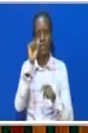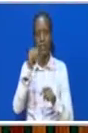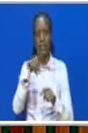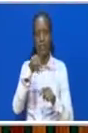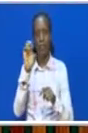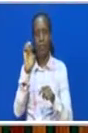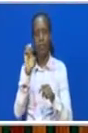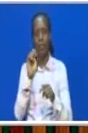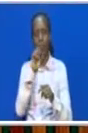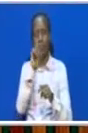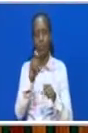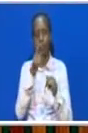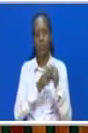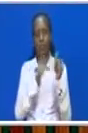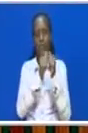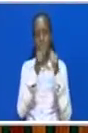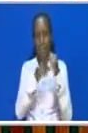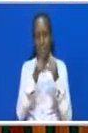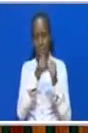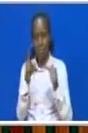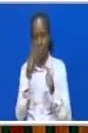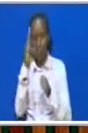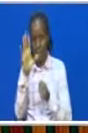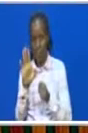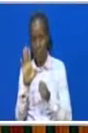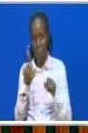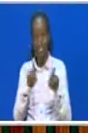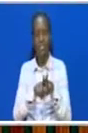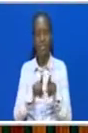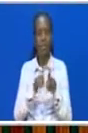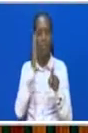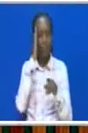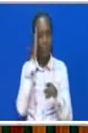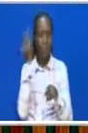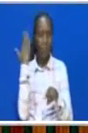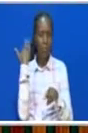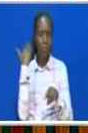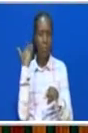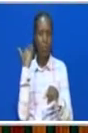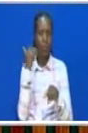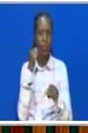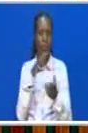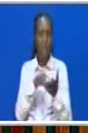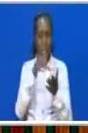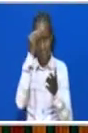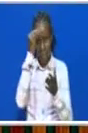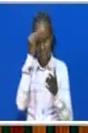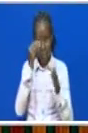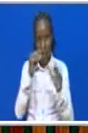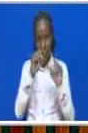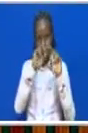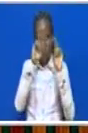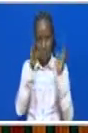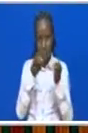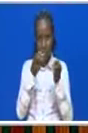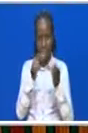from 16 to 25. Remember, we had done closed text or